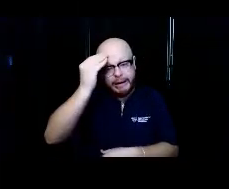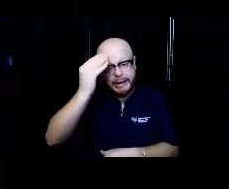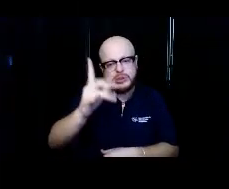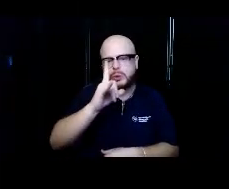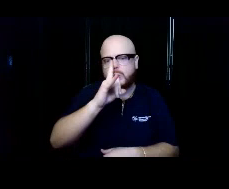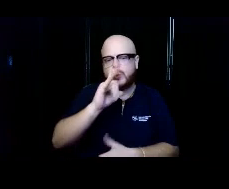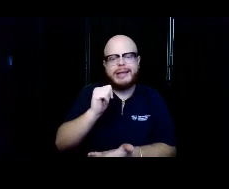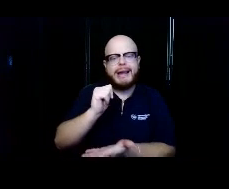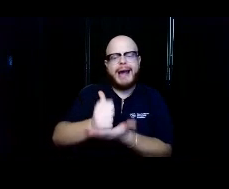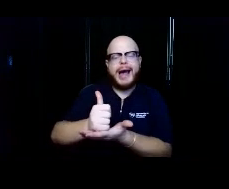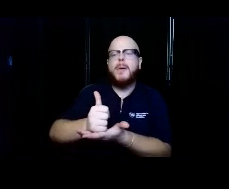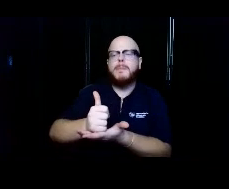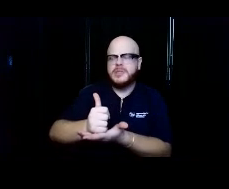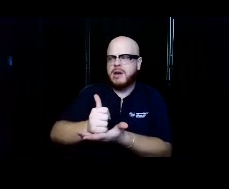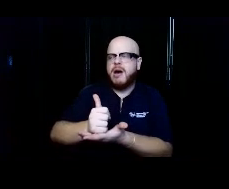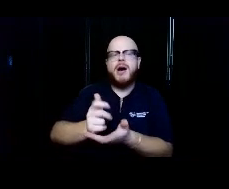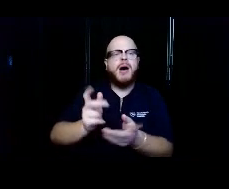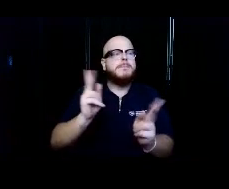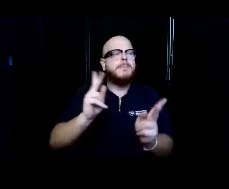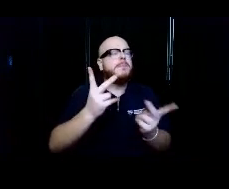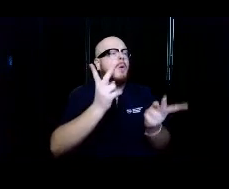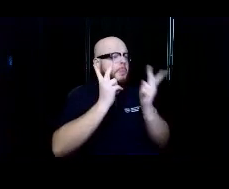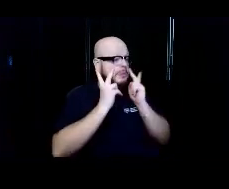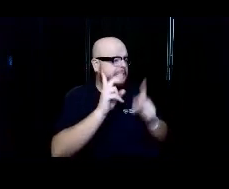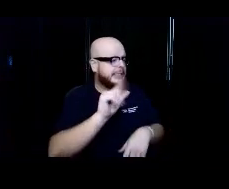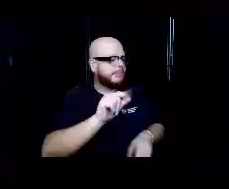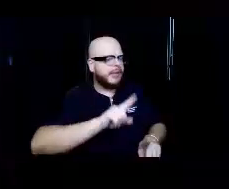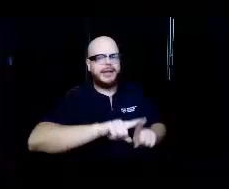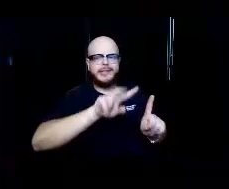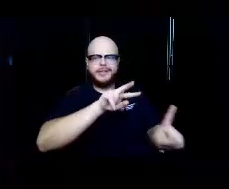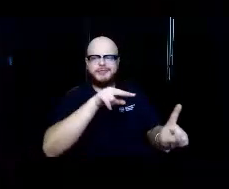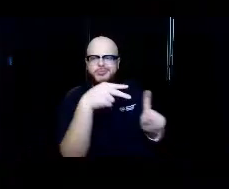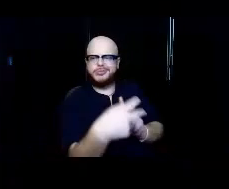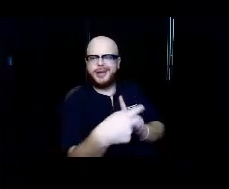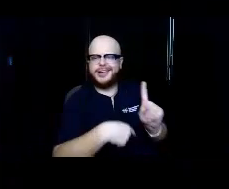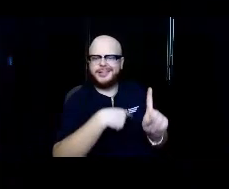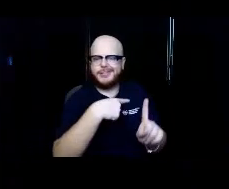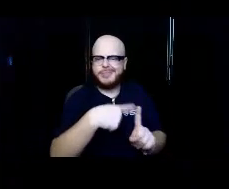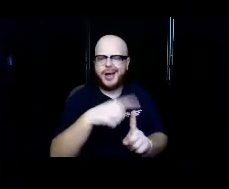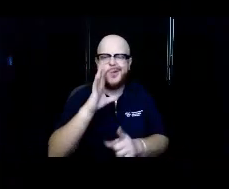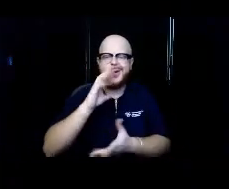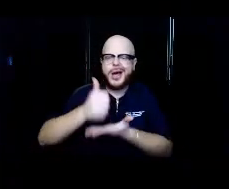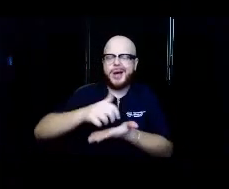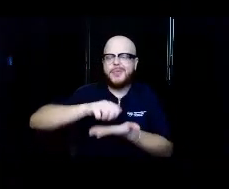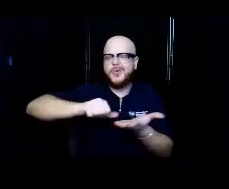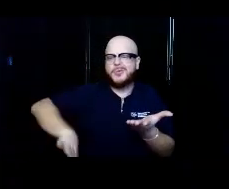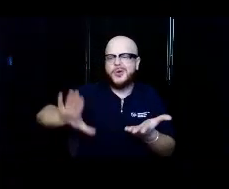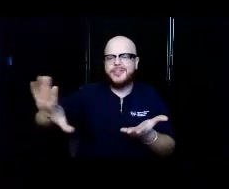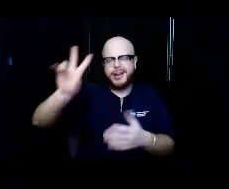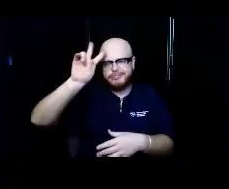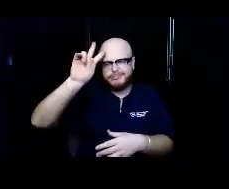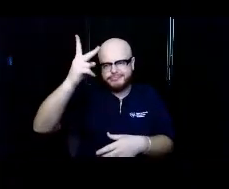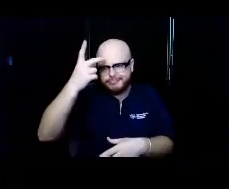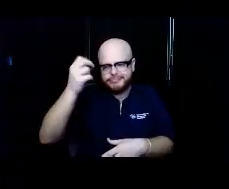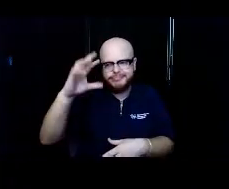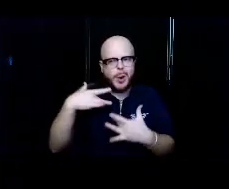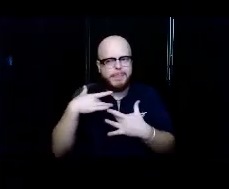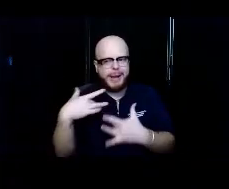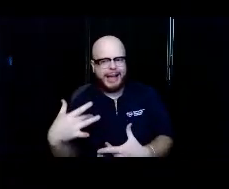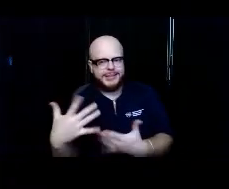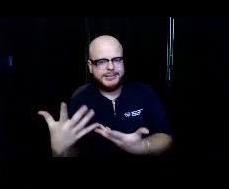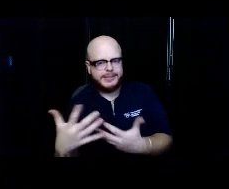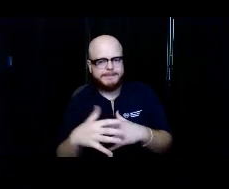and biases. It equips staff with the knowledge to interact confidentially and respectfully with individuals with